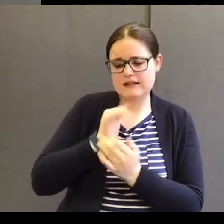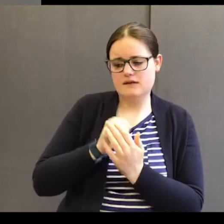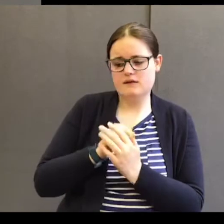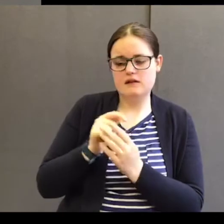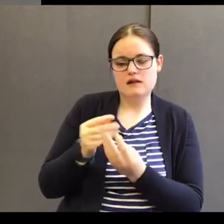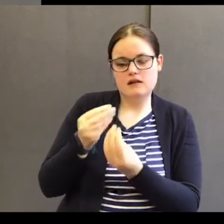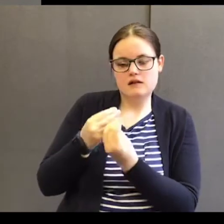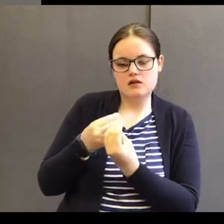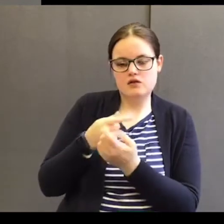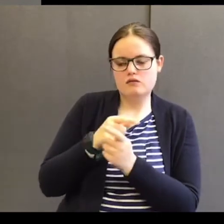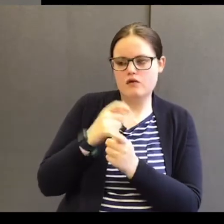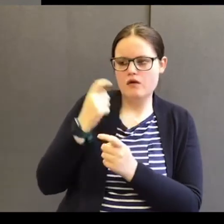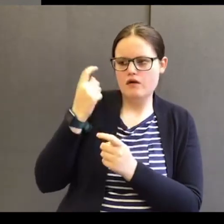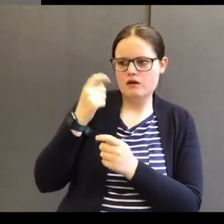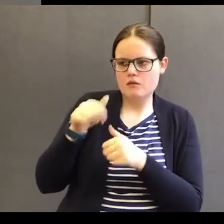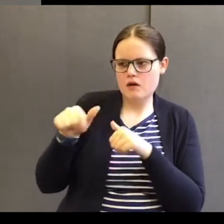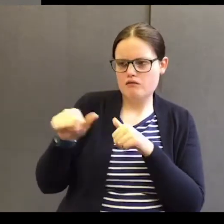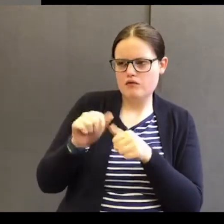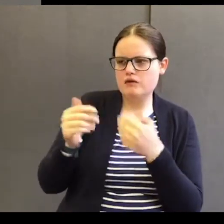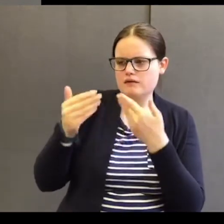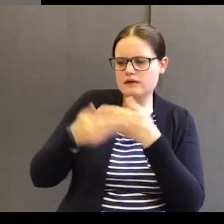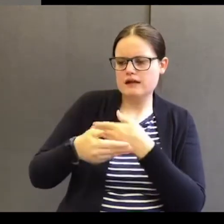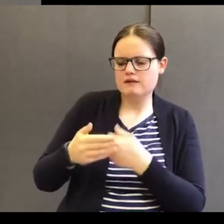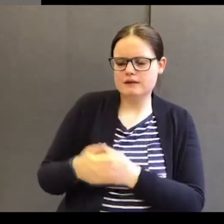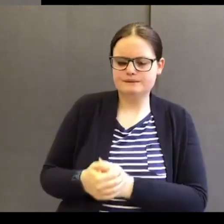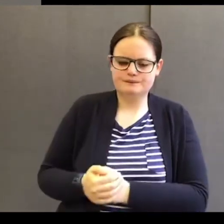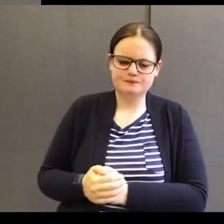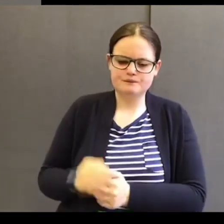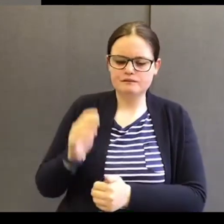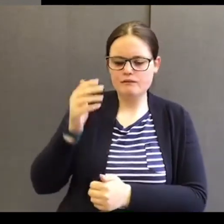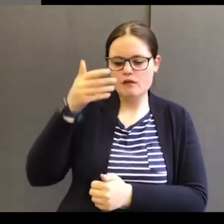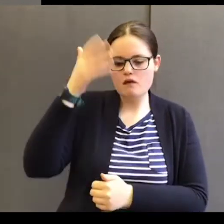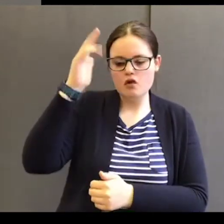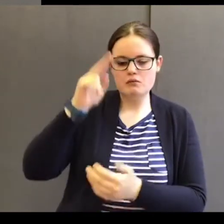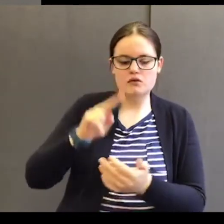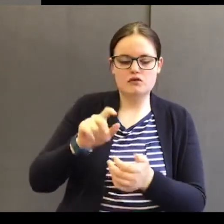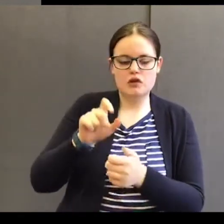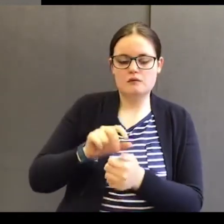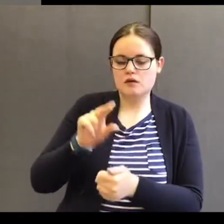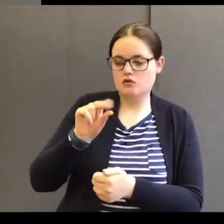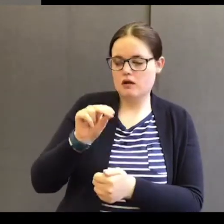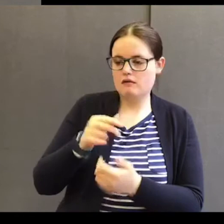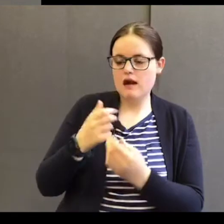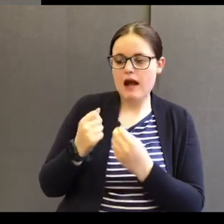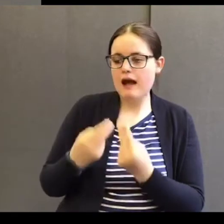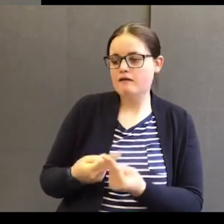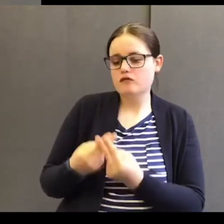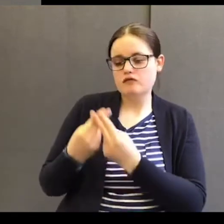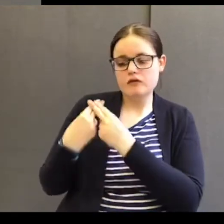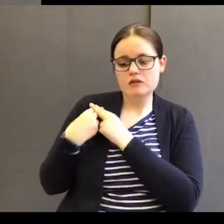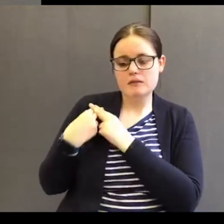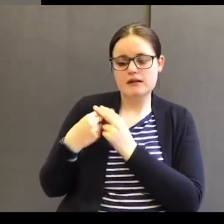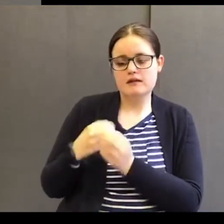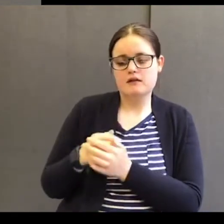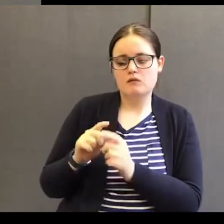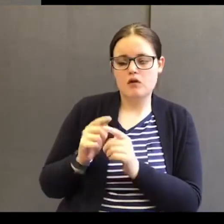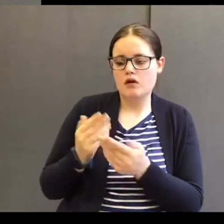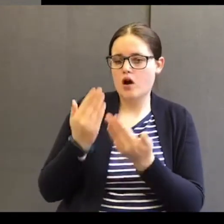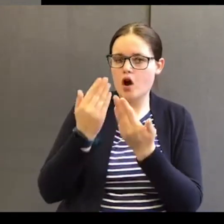pandemic. And as it teaches, we shall consider this briefly tonight. In Romans 12, we